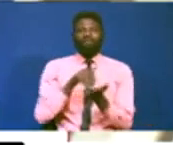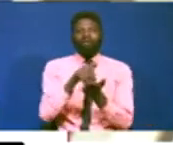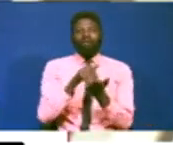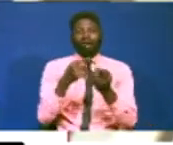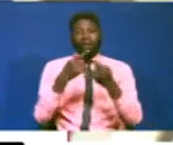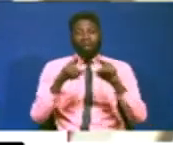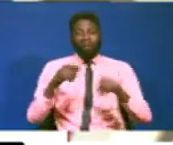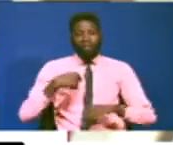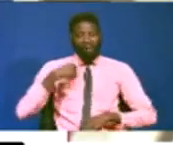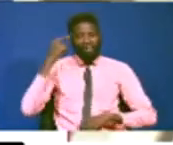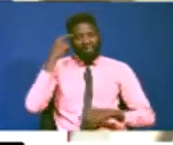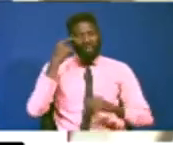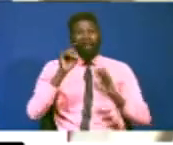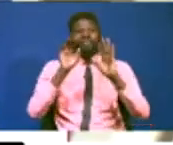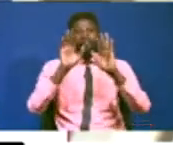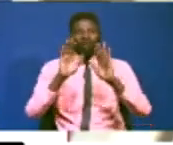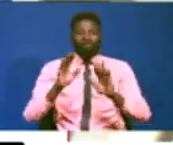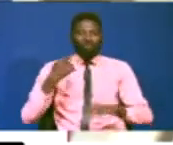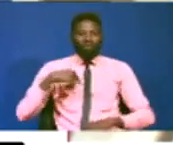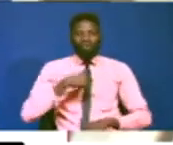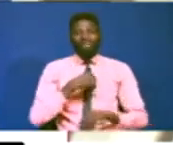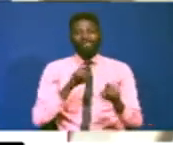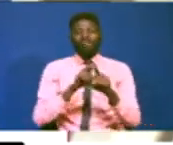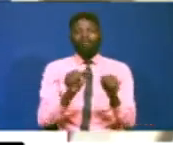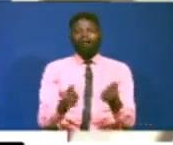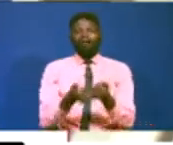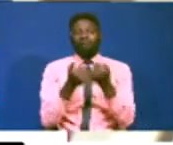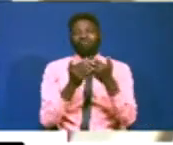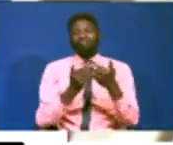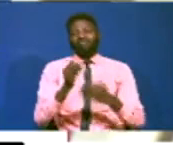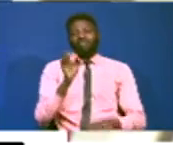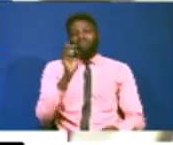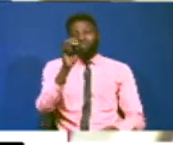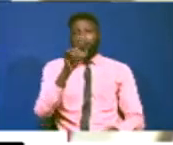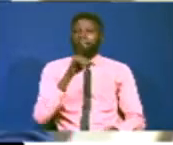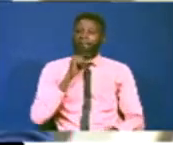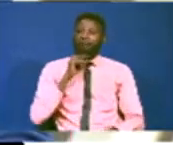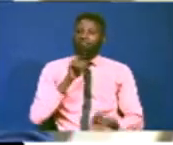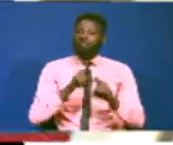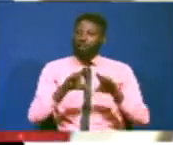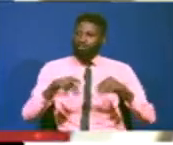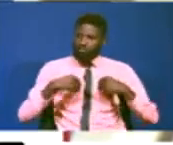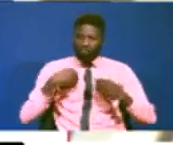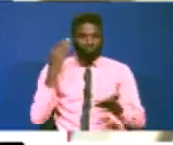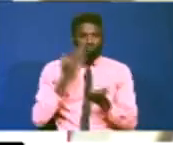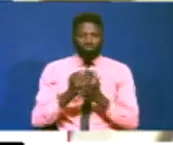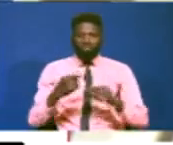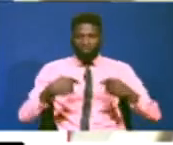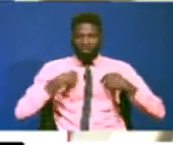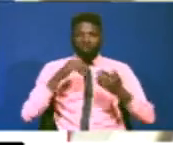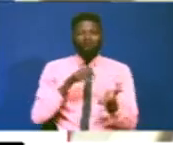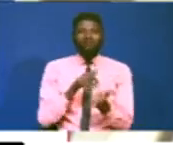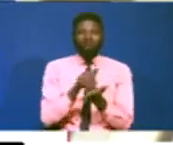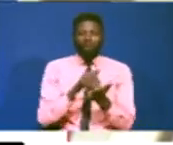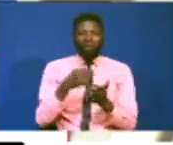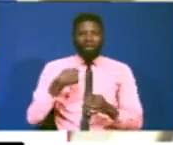important that we actually get that to that place where we actually, as a man, you accept that I'm vulnerable, and you know I can fail,